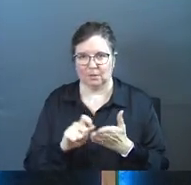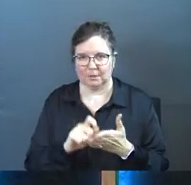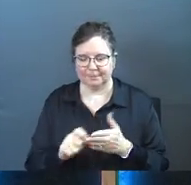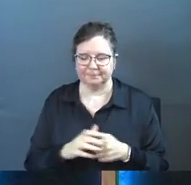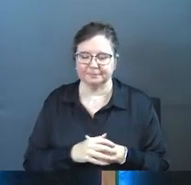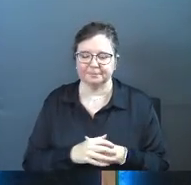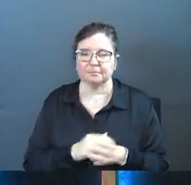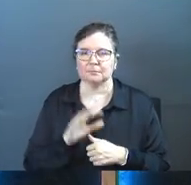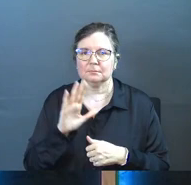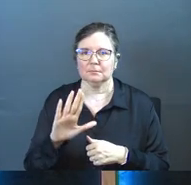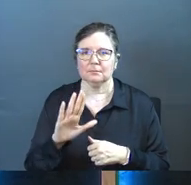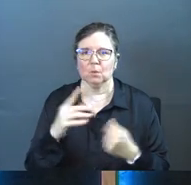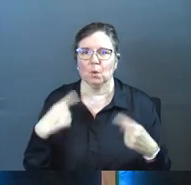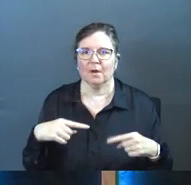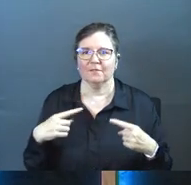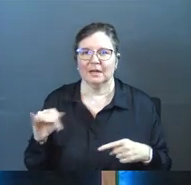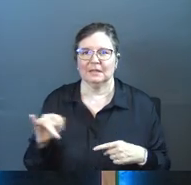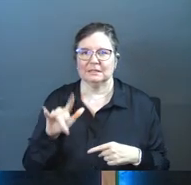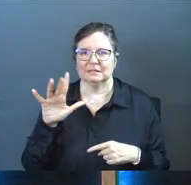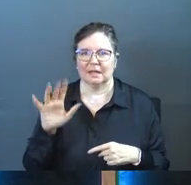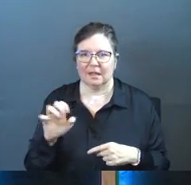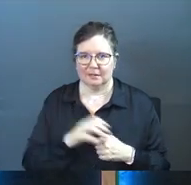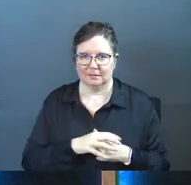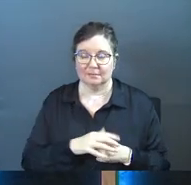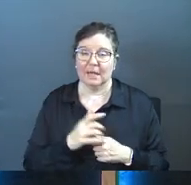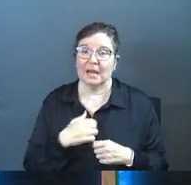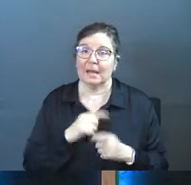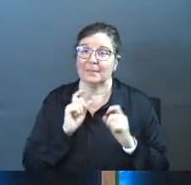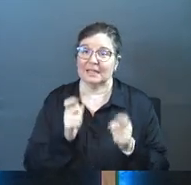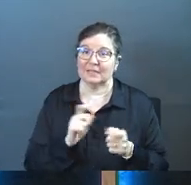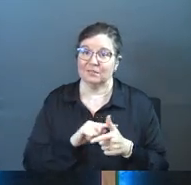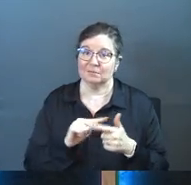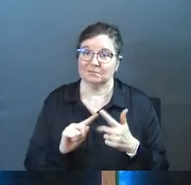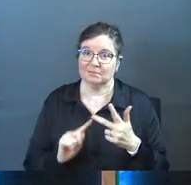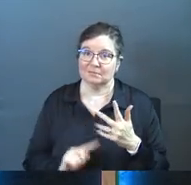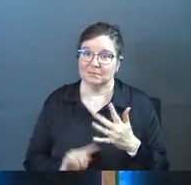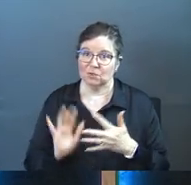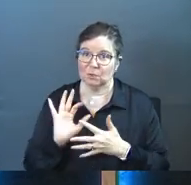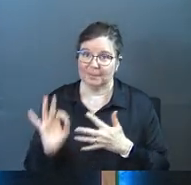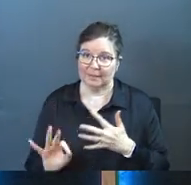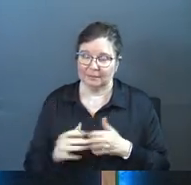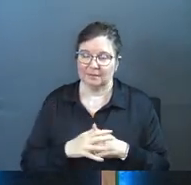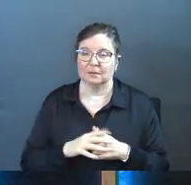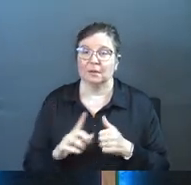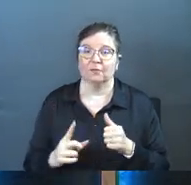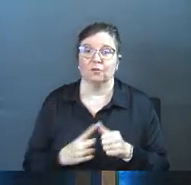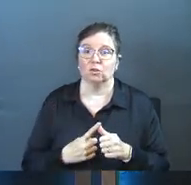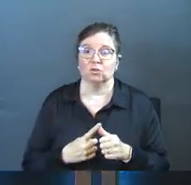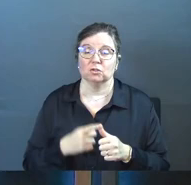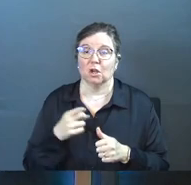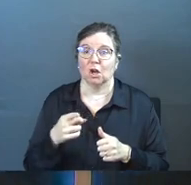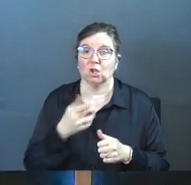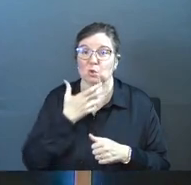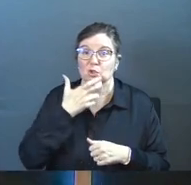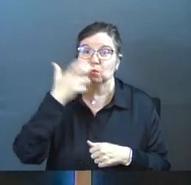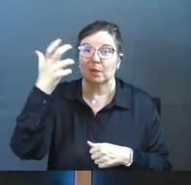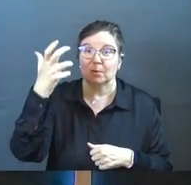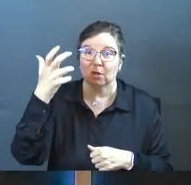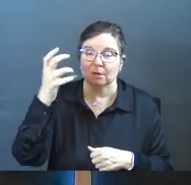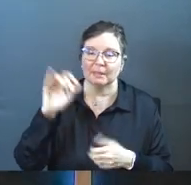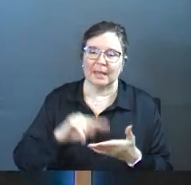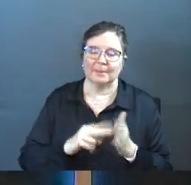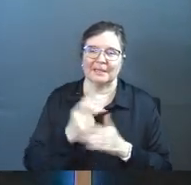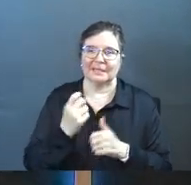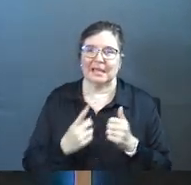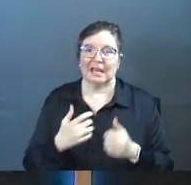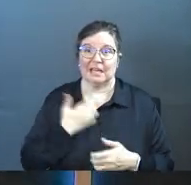down. What is your fighting style? And I'm going to give you some fighting styles to choose from. Number one, are you a screamer? That